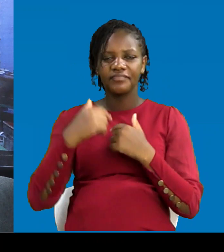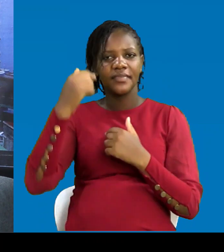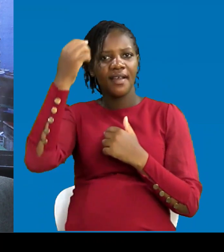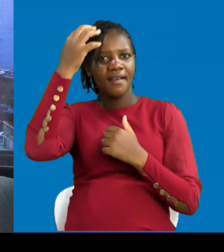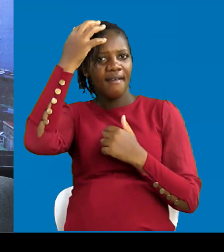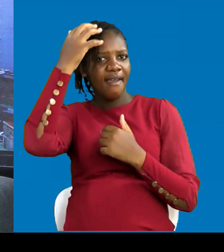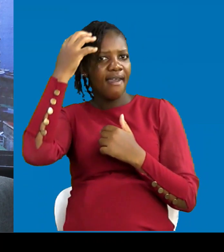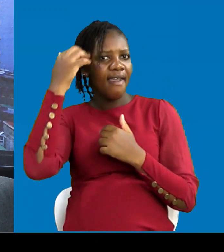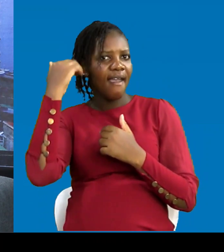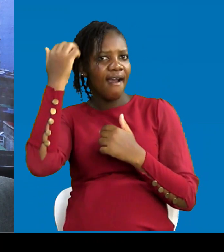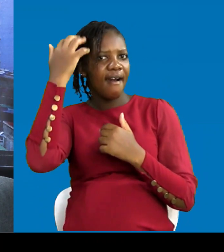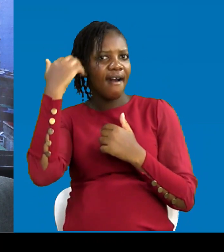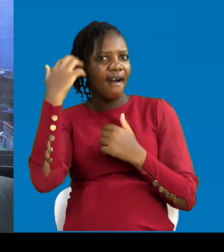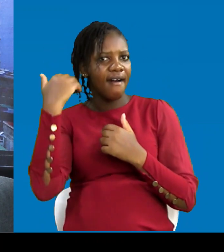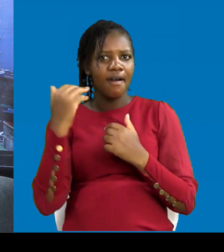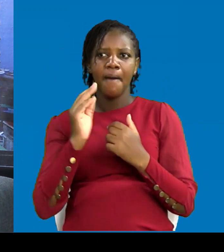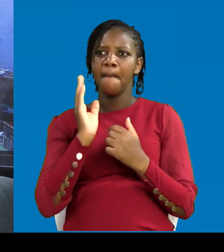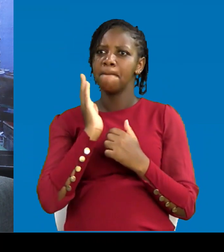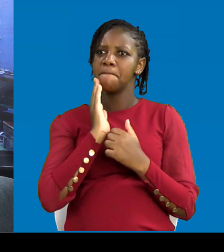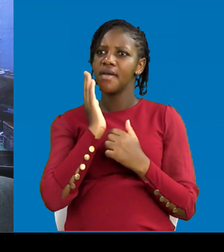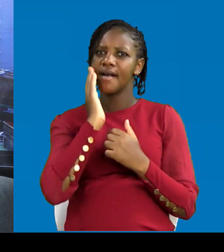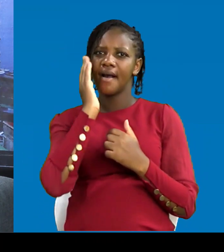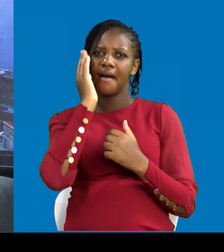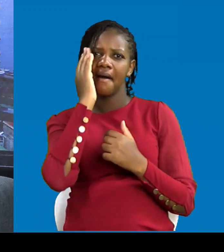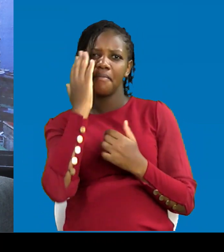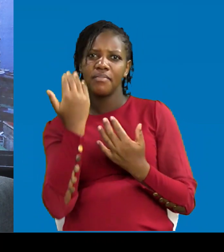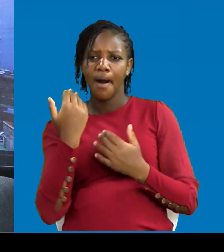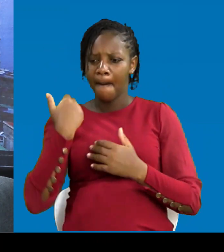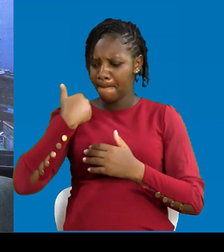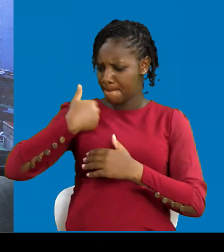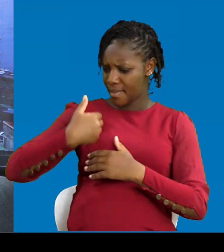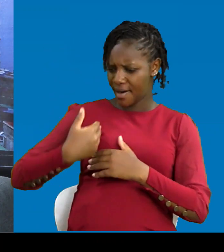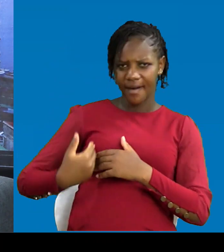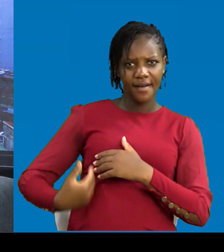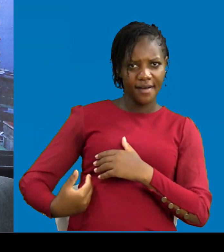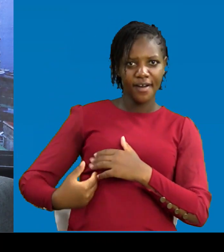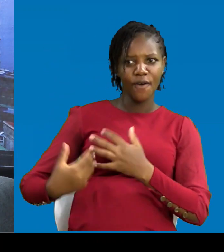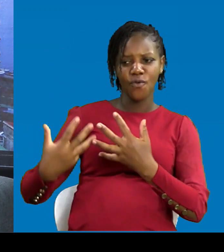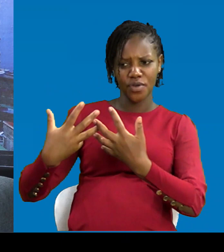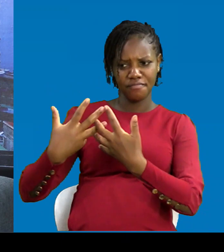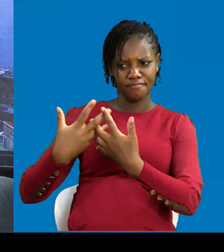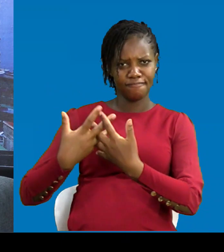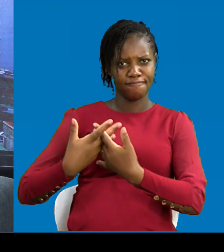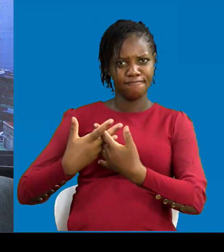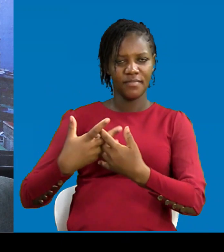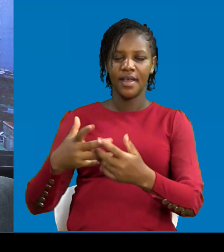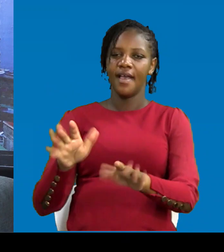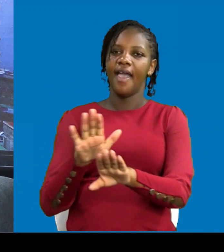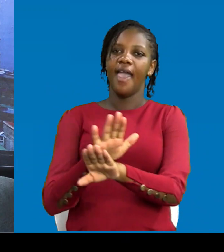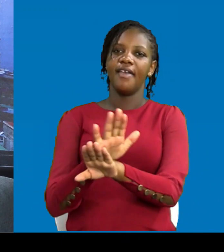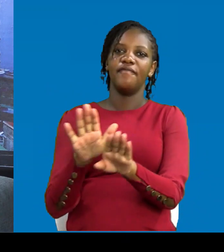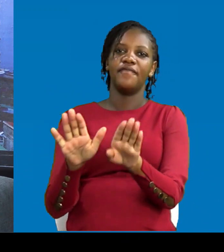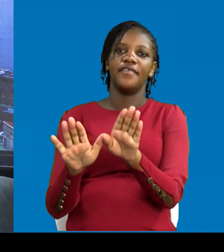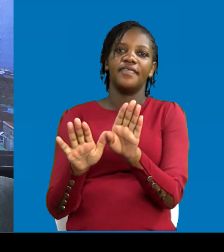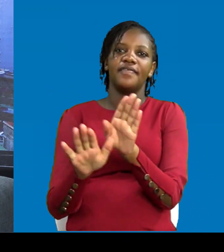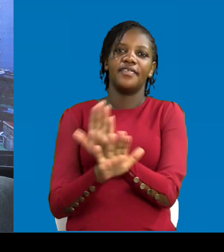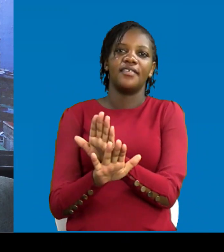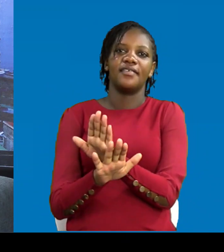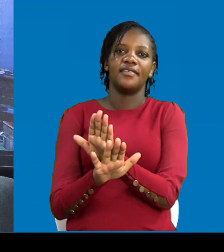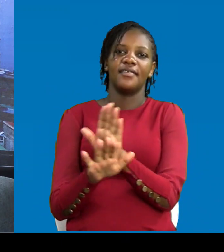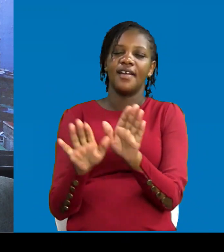with makeup artists. So now to bring the whole look into, you know, to be what we